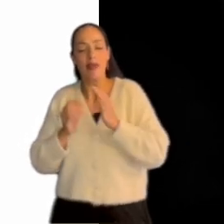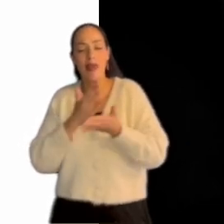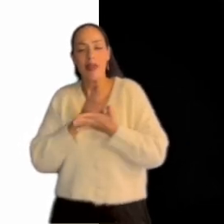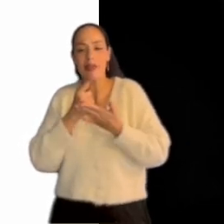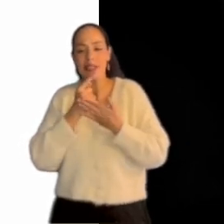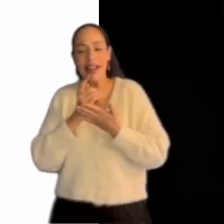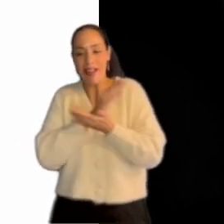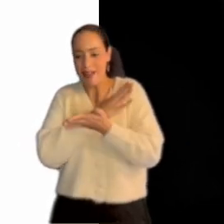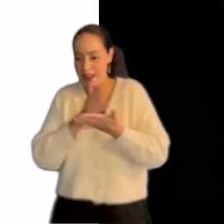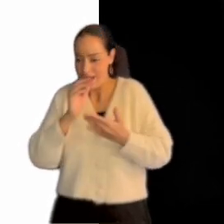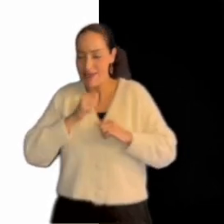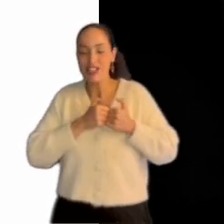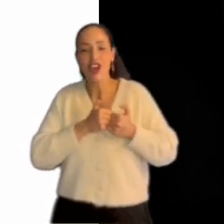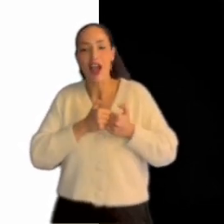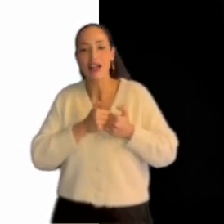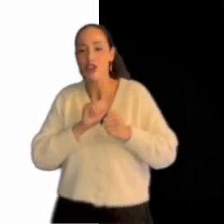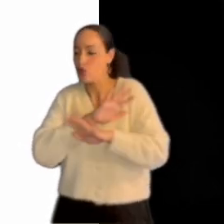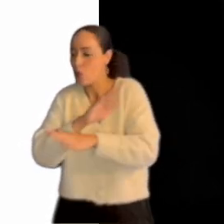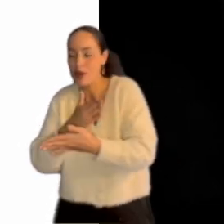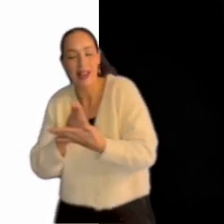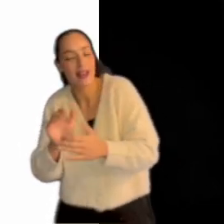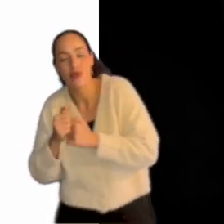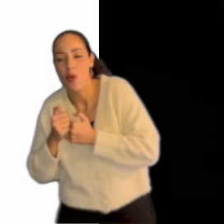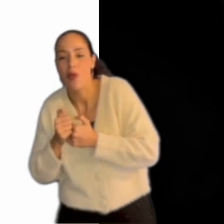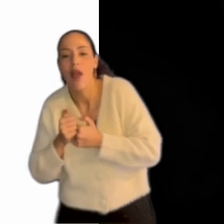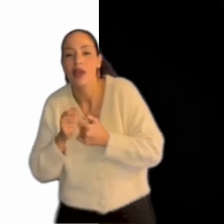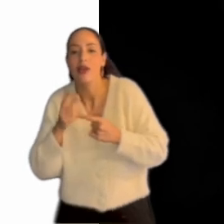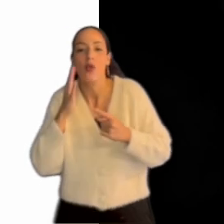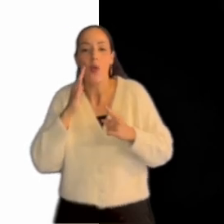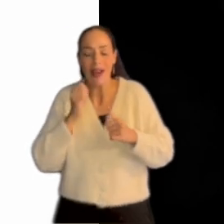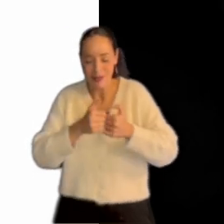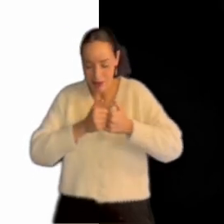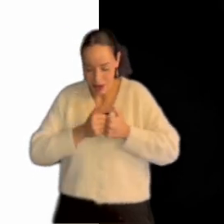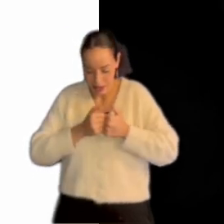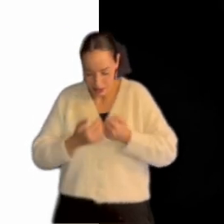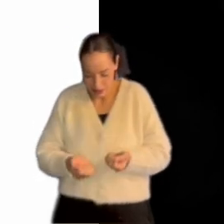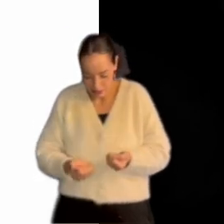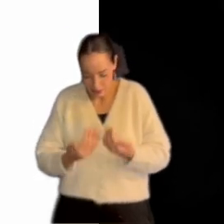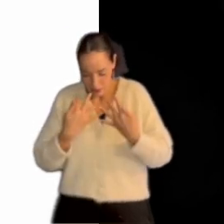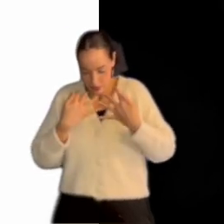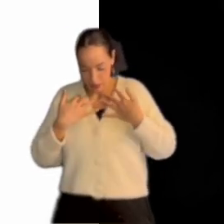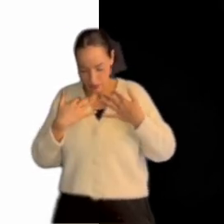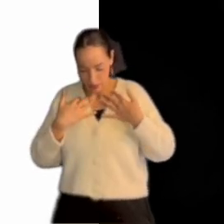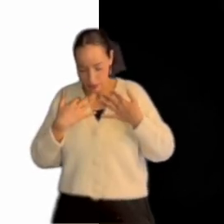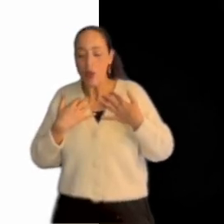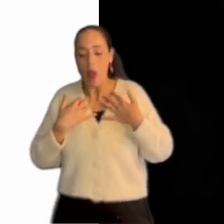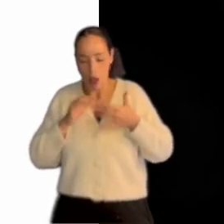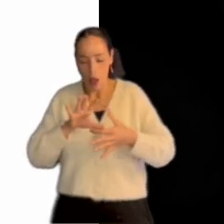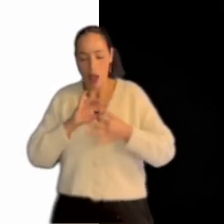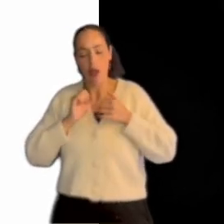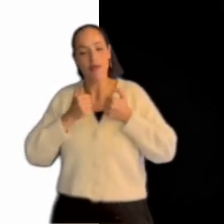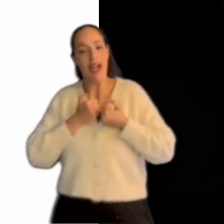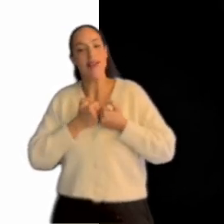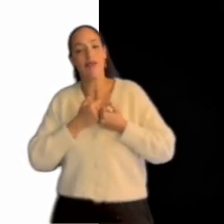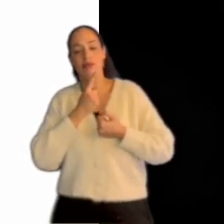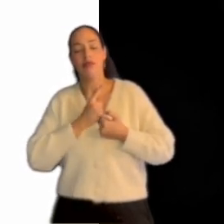with our value and self-worth, it allows us to cultivate and extend these qualities to others in a way which honours both us and